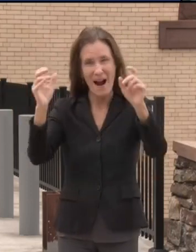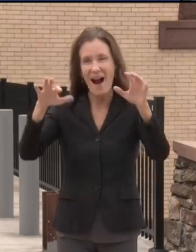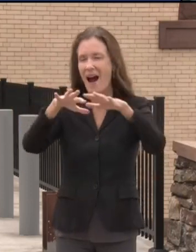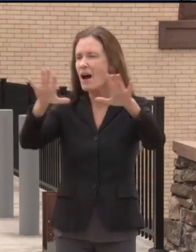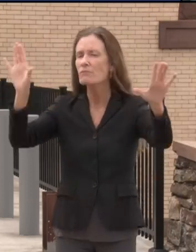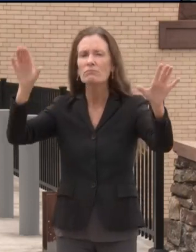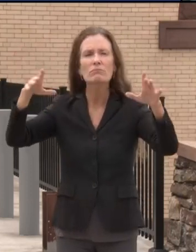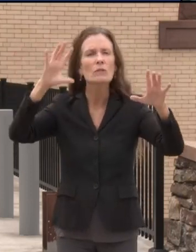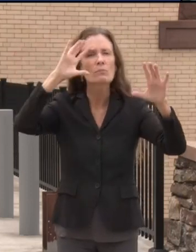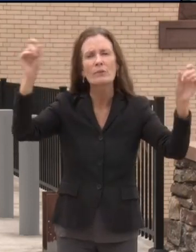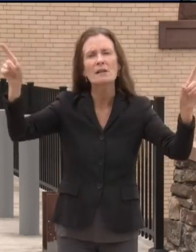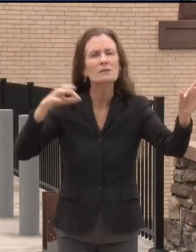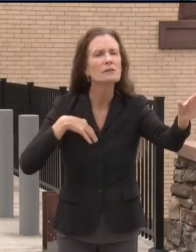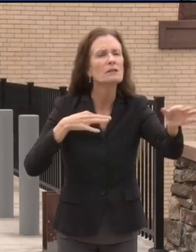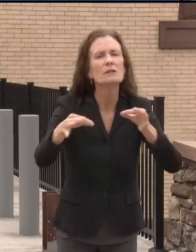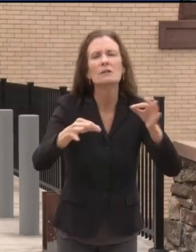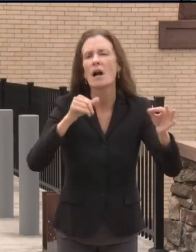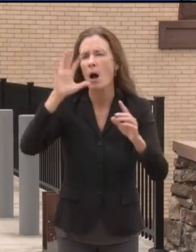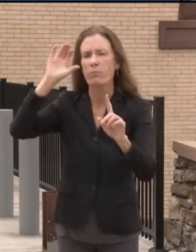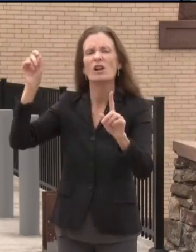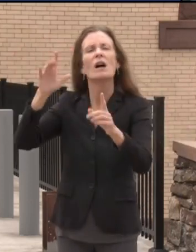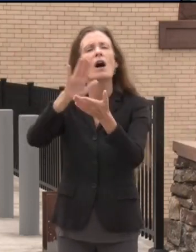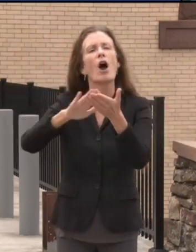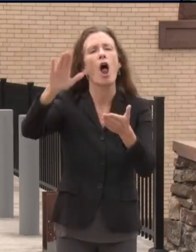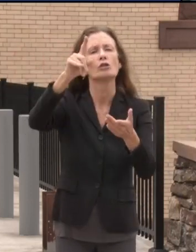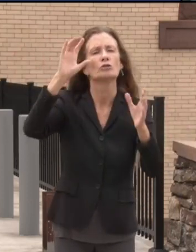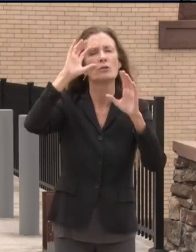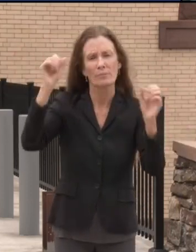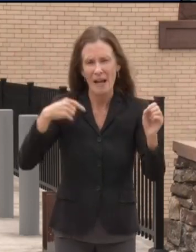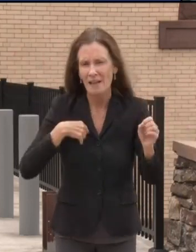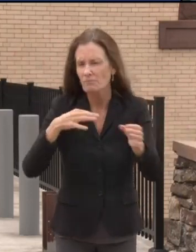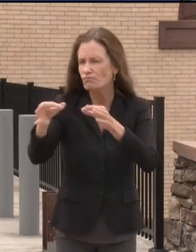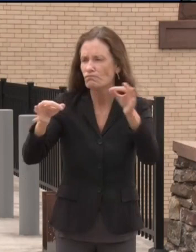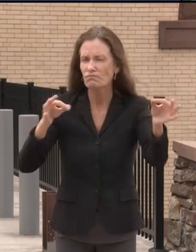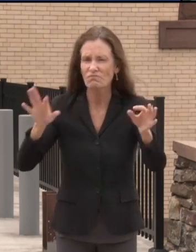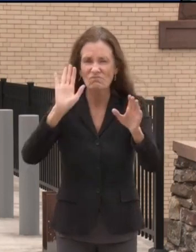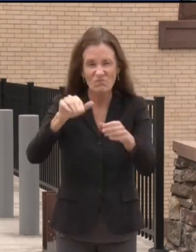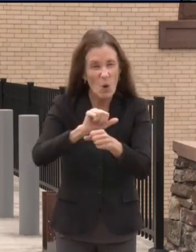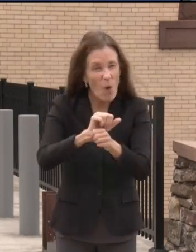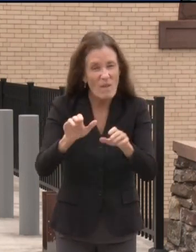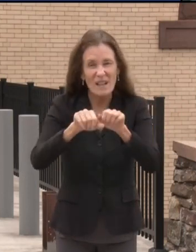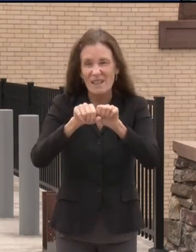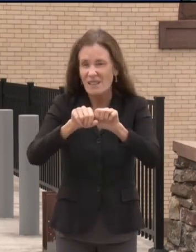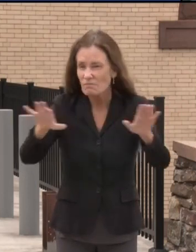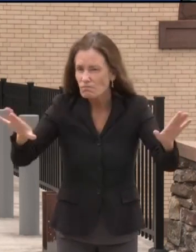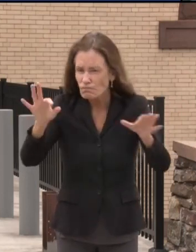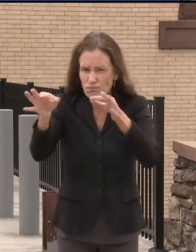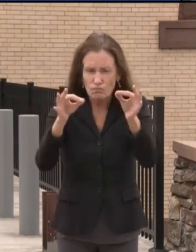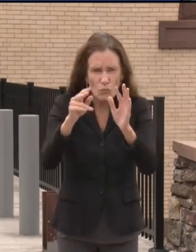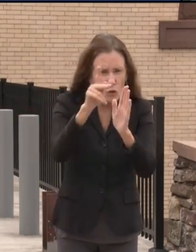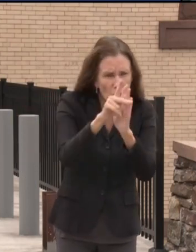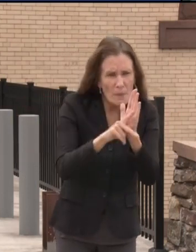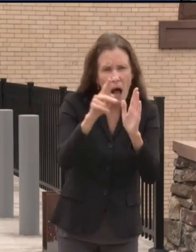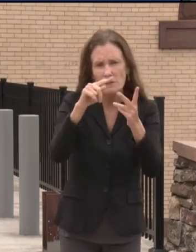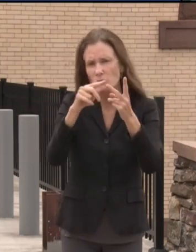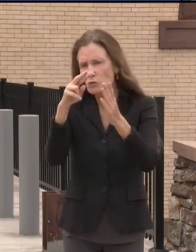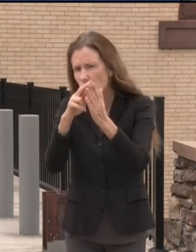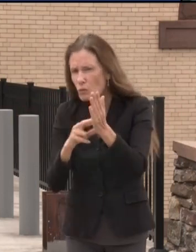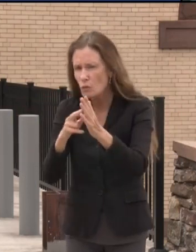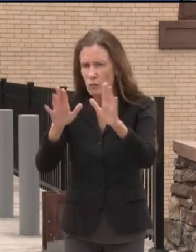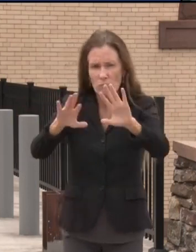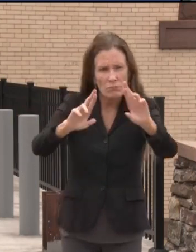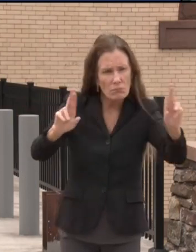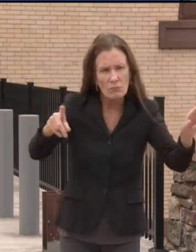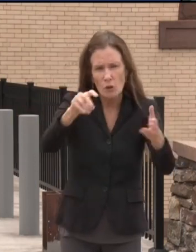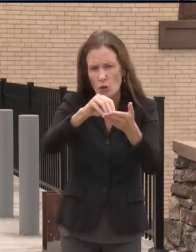and what the responsibilities of the university is. And they went back to their rooms, cleaned the rooms, sanitized them, and got them ready, and then